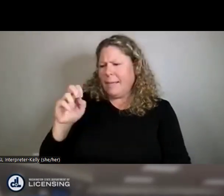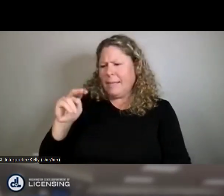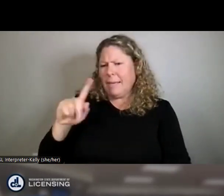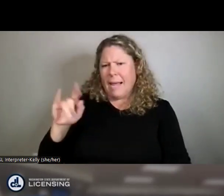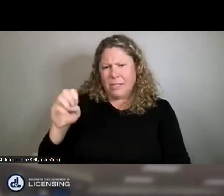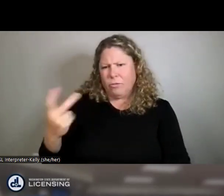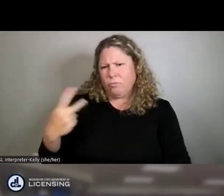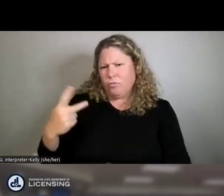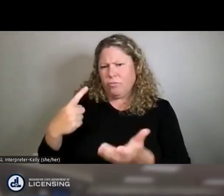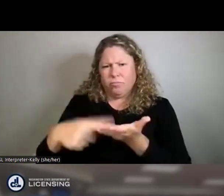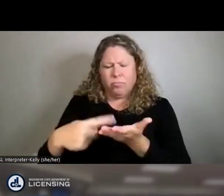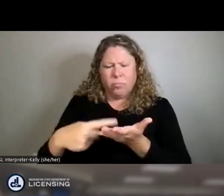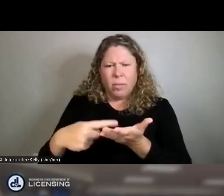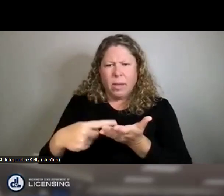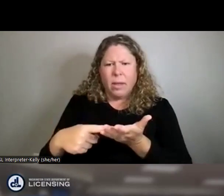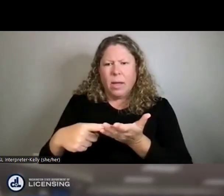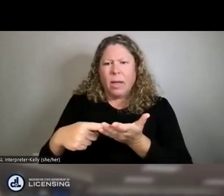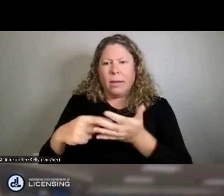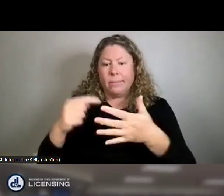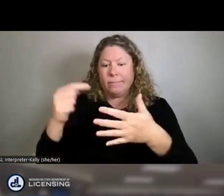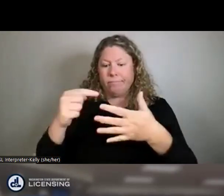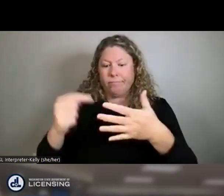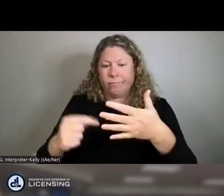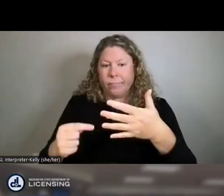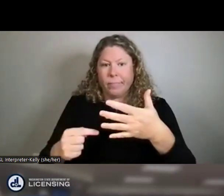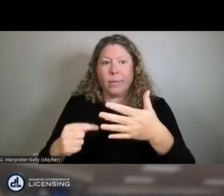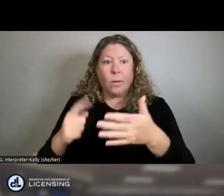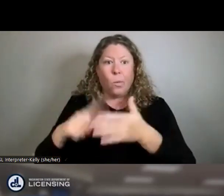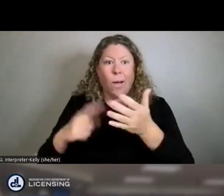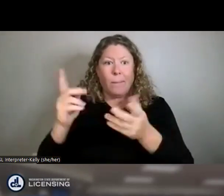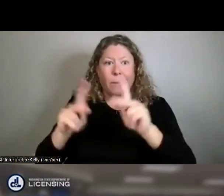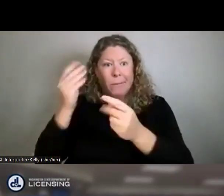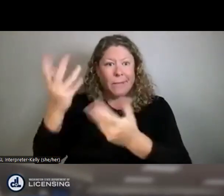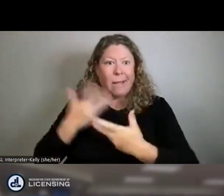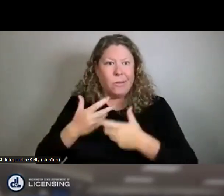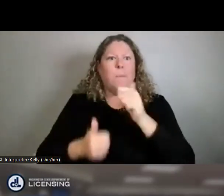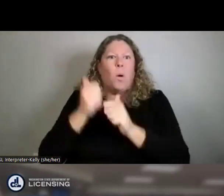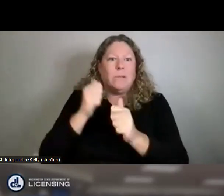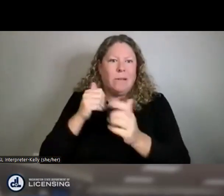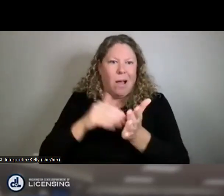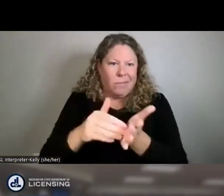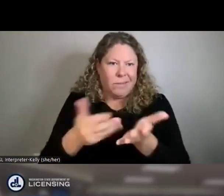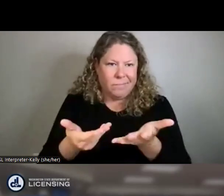throughout this process, was these are the things that we're hearing most often. And working with